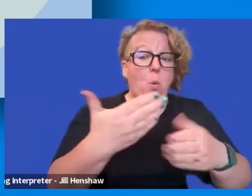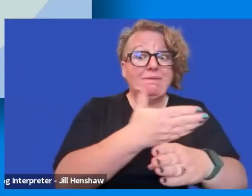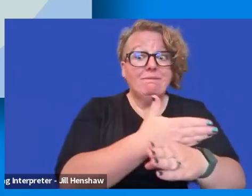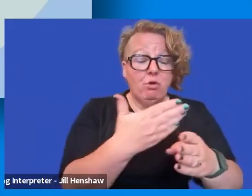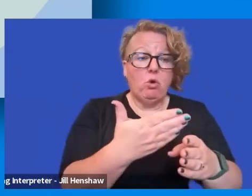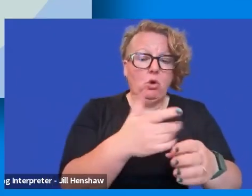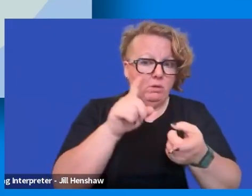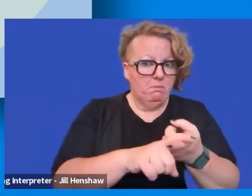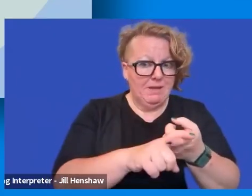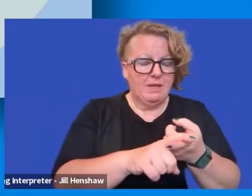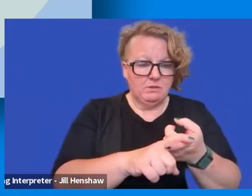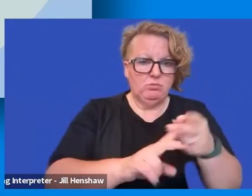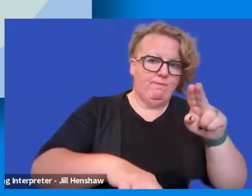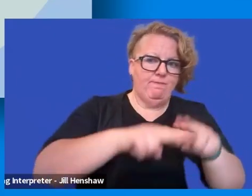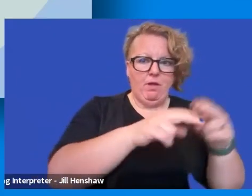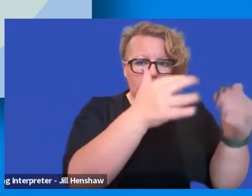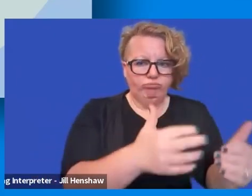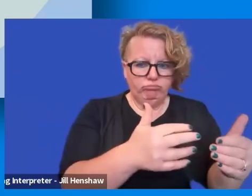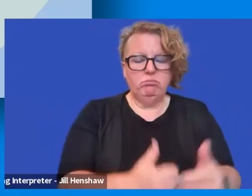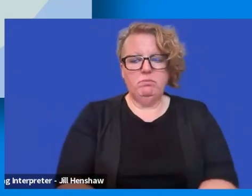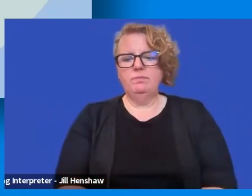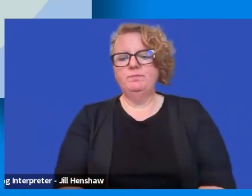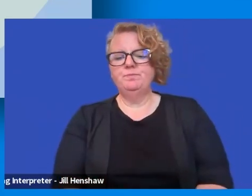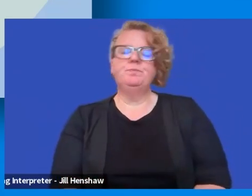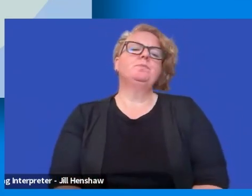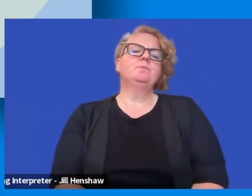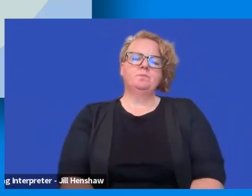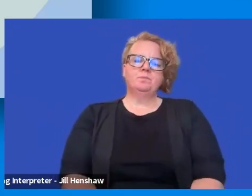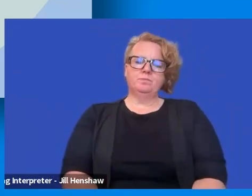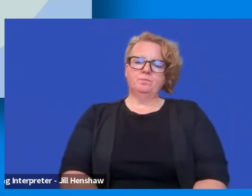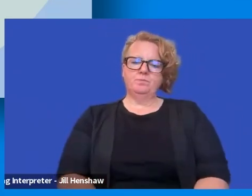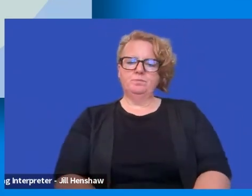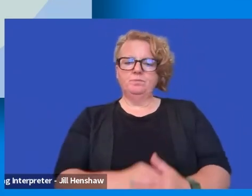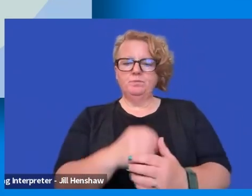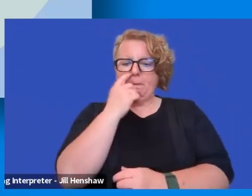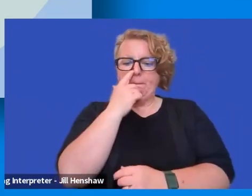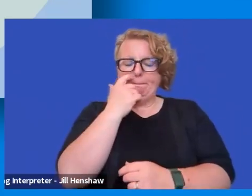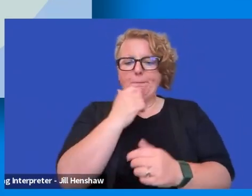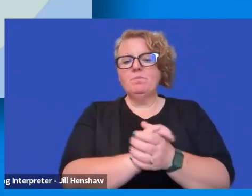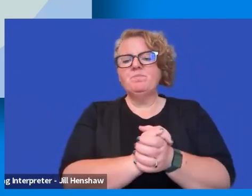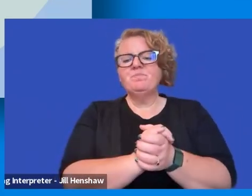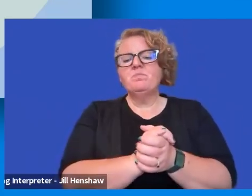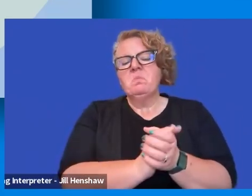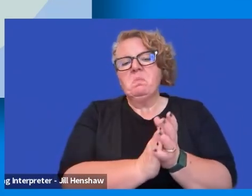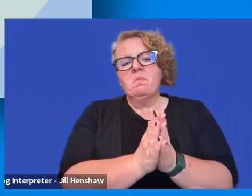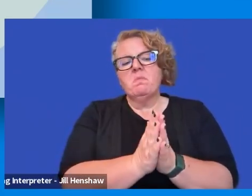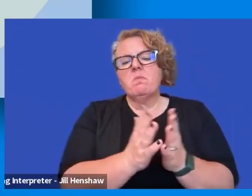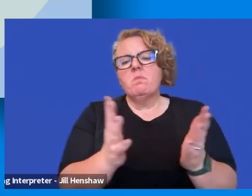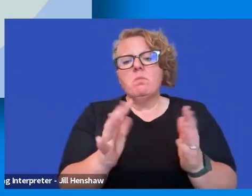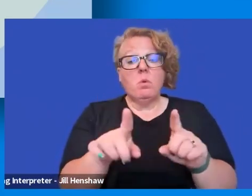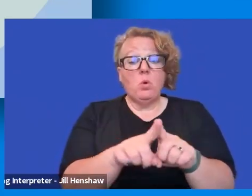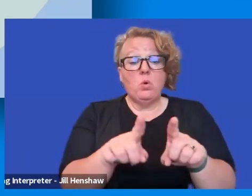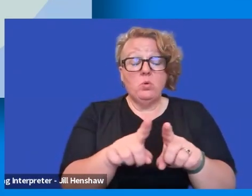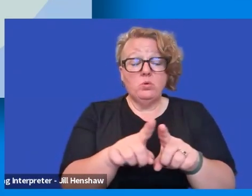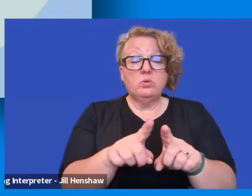final set of scores on the doors. I would just, before I'll come to you for a comment on this too, Steffi, but just before I do so, I would also point